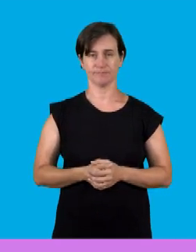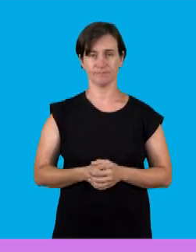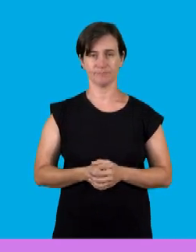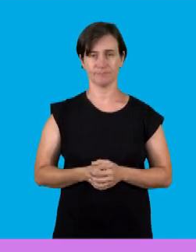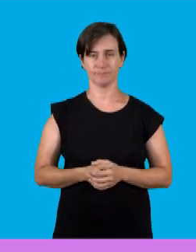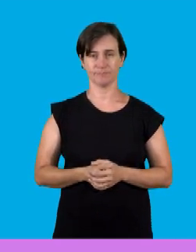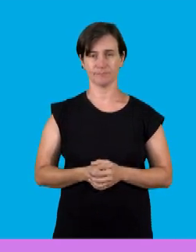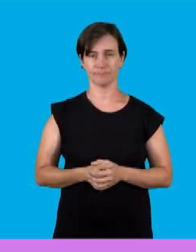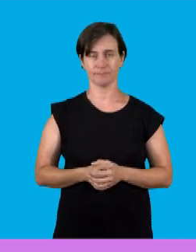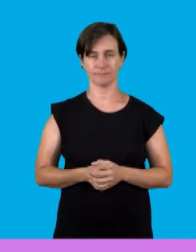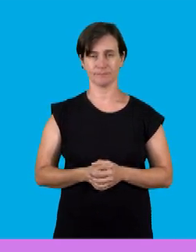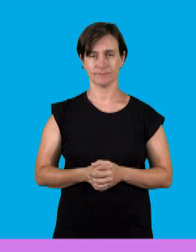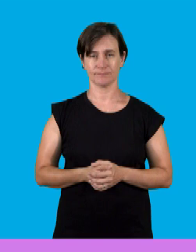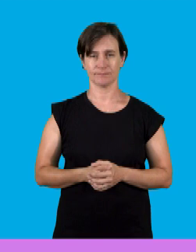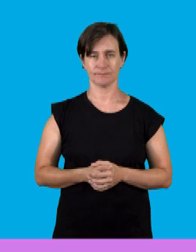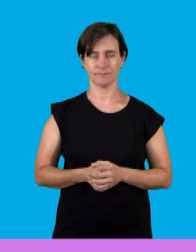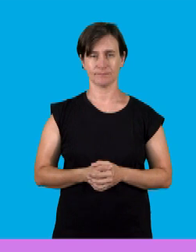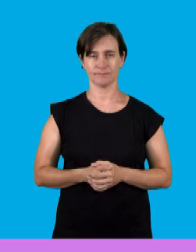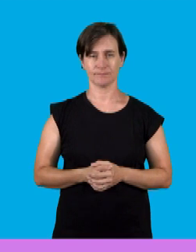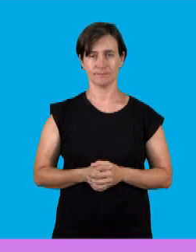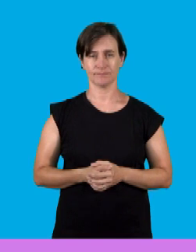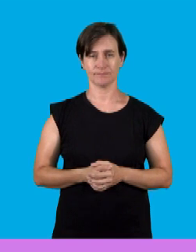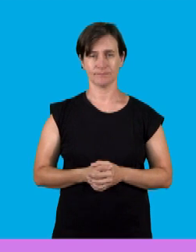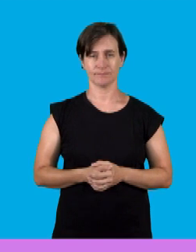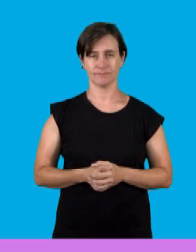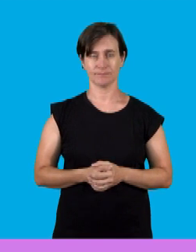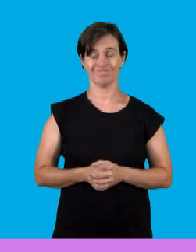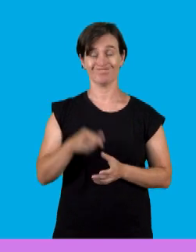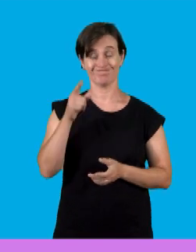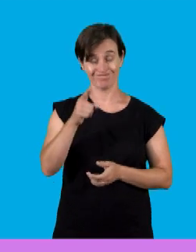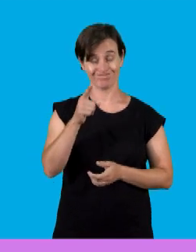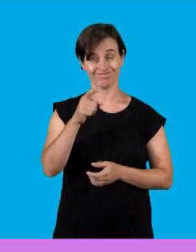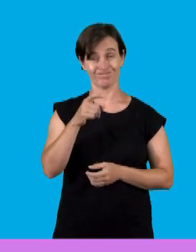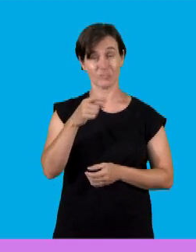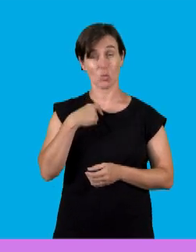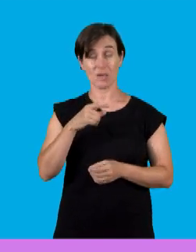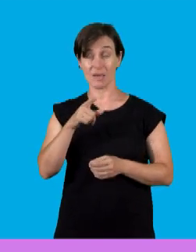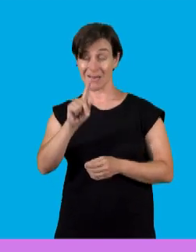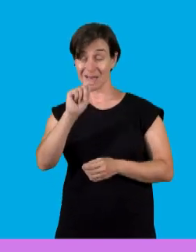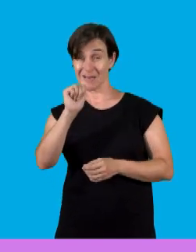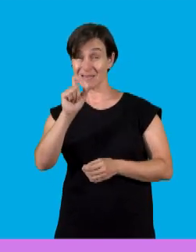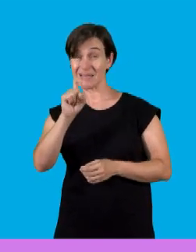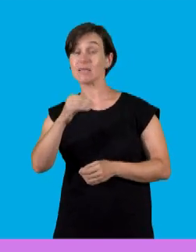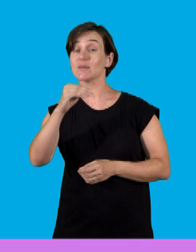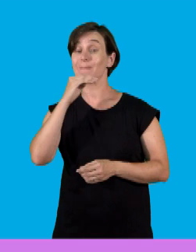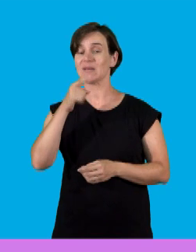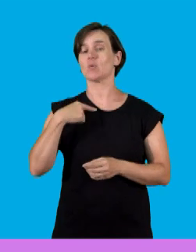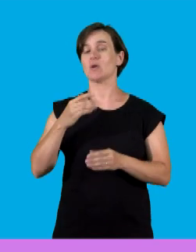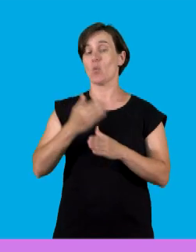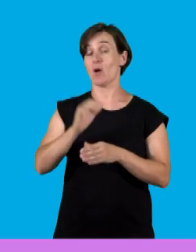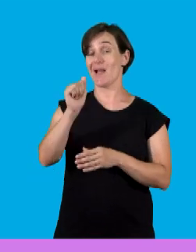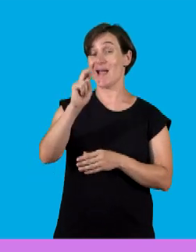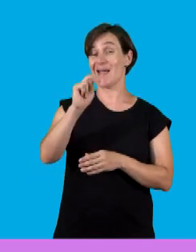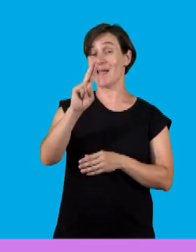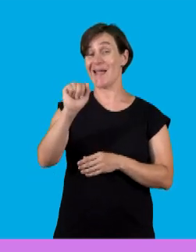let's quickly answer this. So what will I say first of all? Right, remember when we work with tax, we work with annual values.